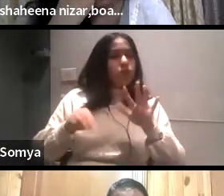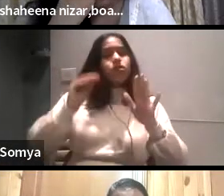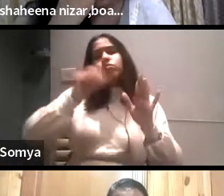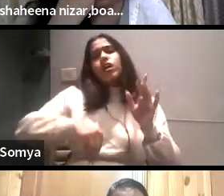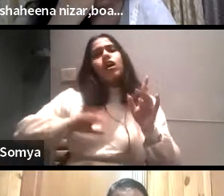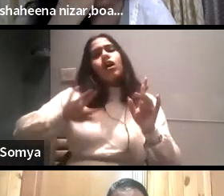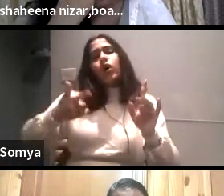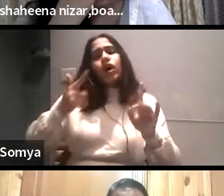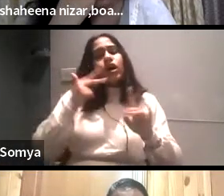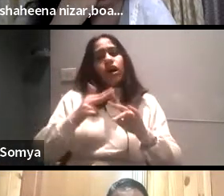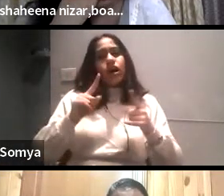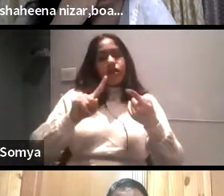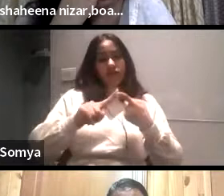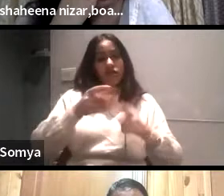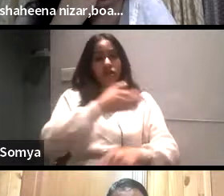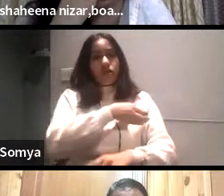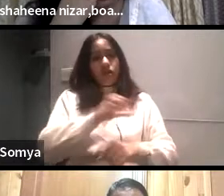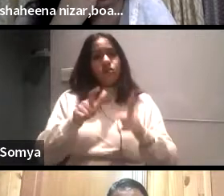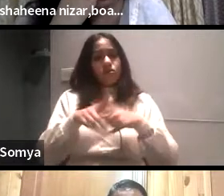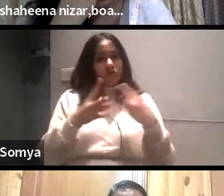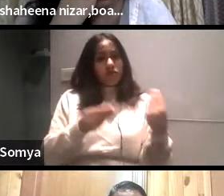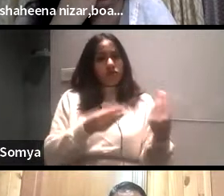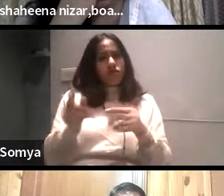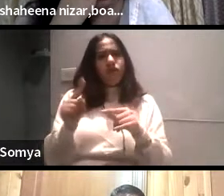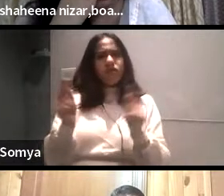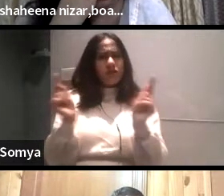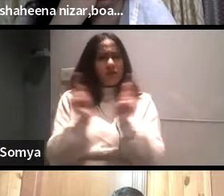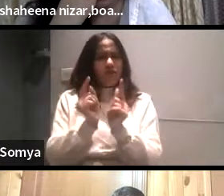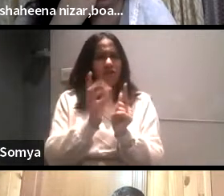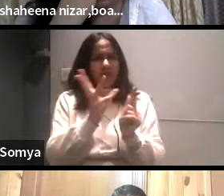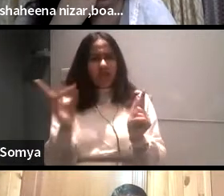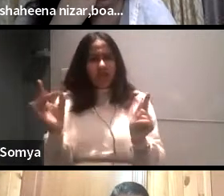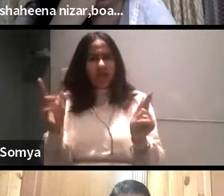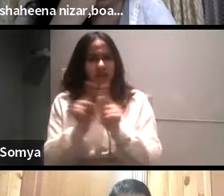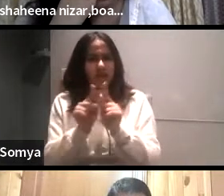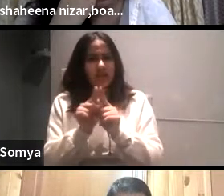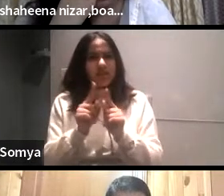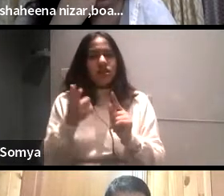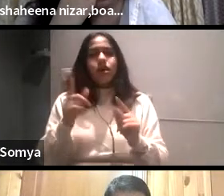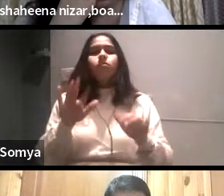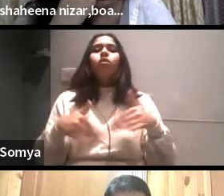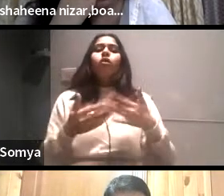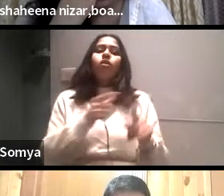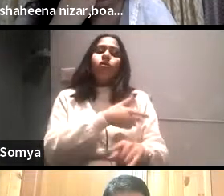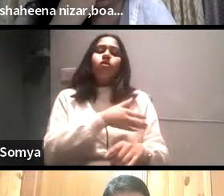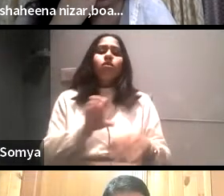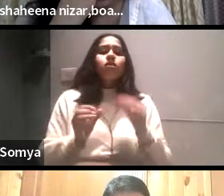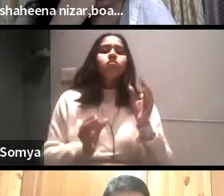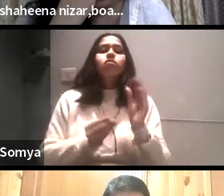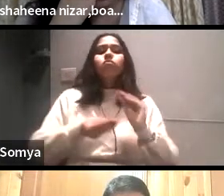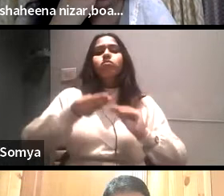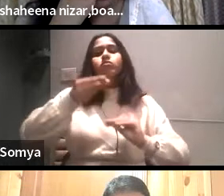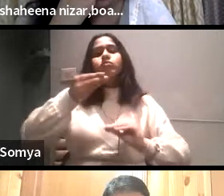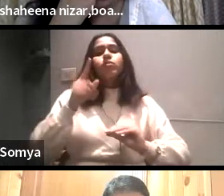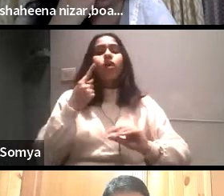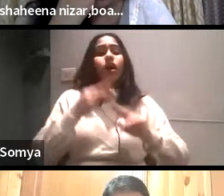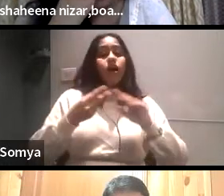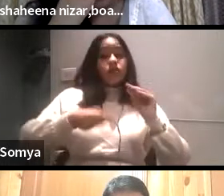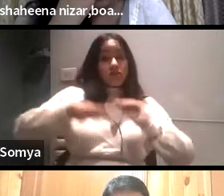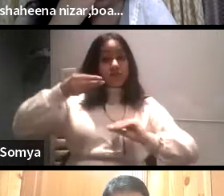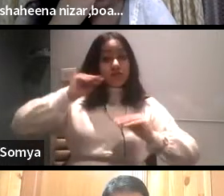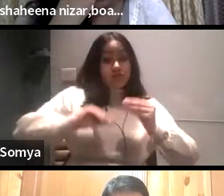In terms of the employment side of things, we do have a smaller number of people now in the employment market, but they're significant, and they do